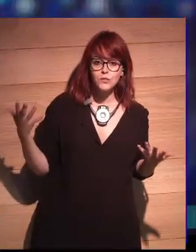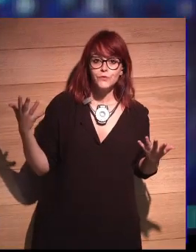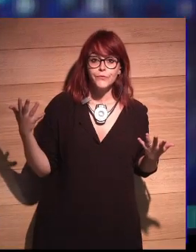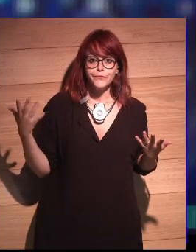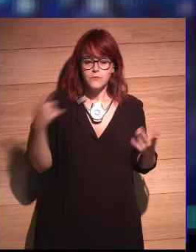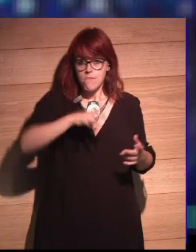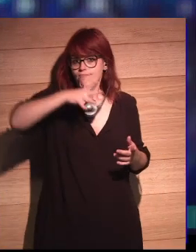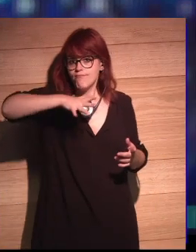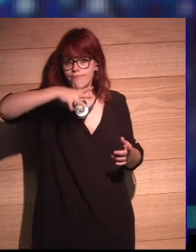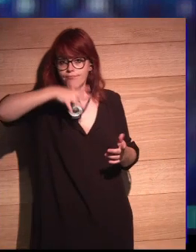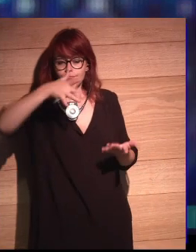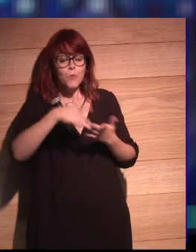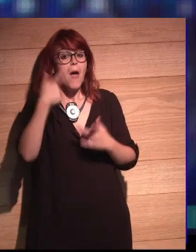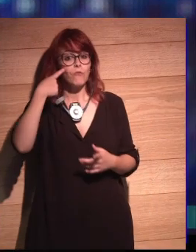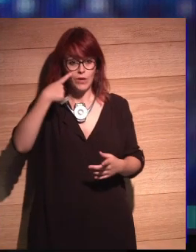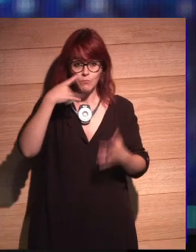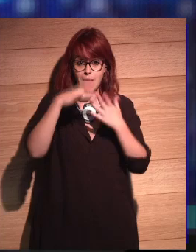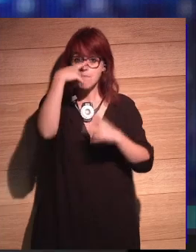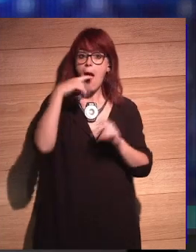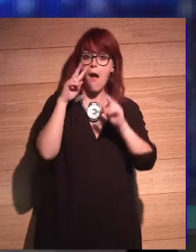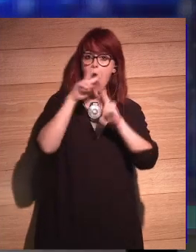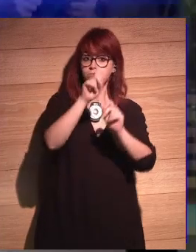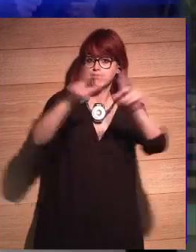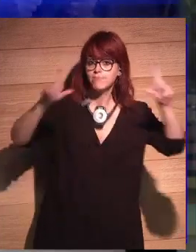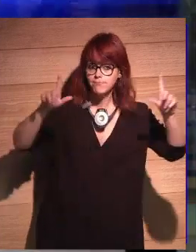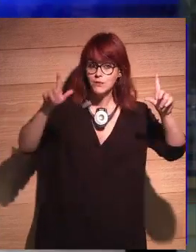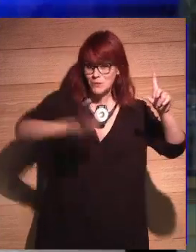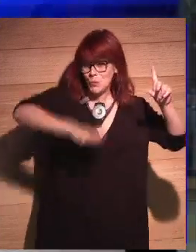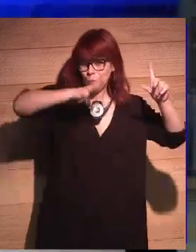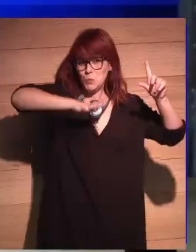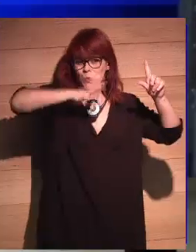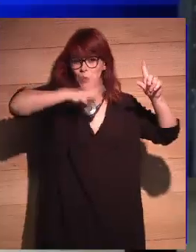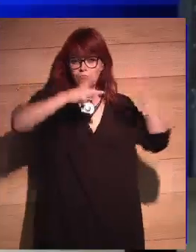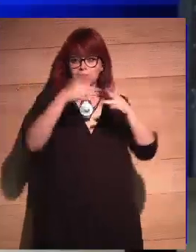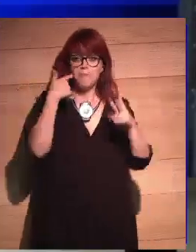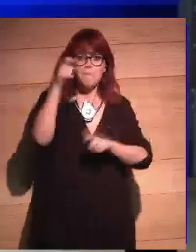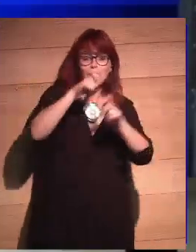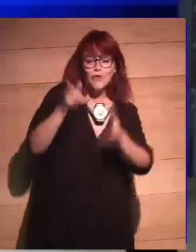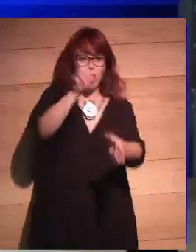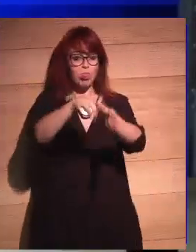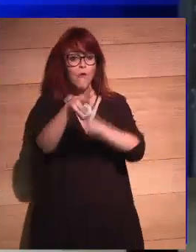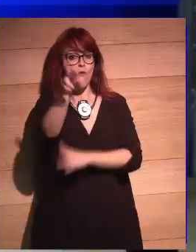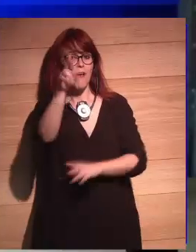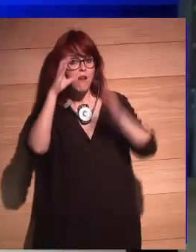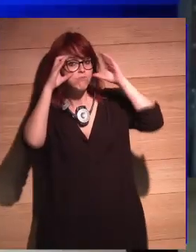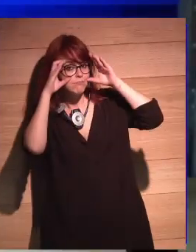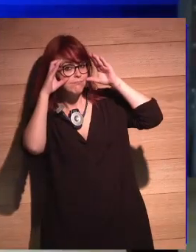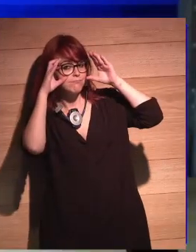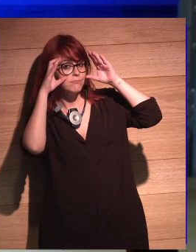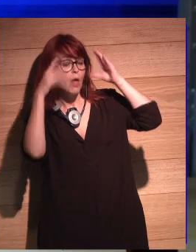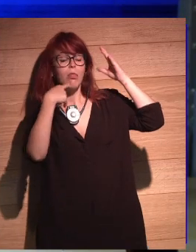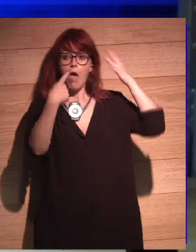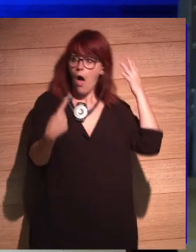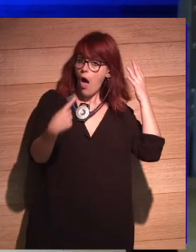what he's doing, and it's great. We see this all the time. People are in VR, and everyone's looking, going, "Oh, okay, that